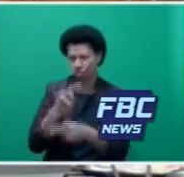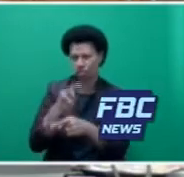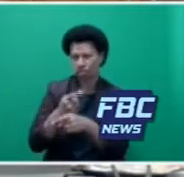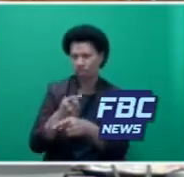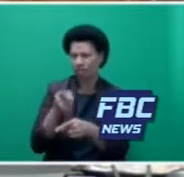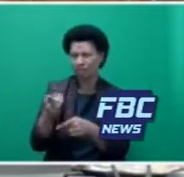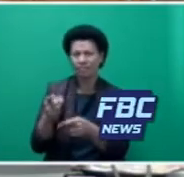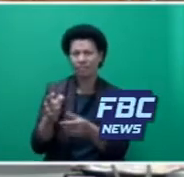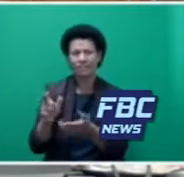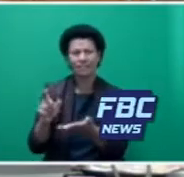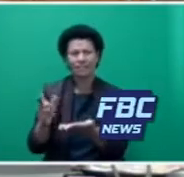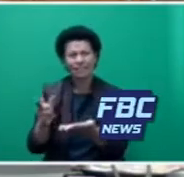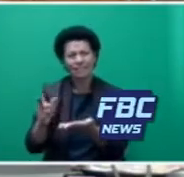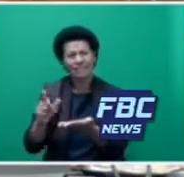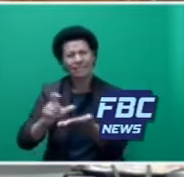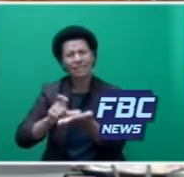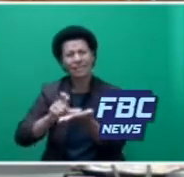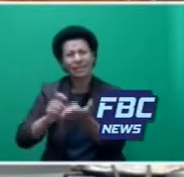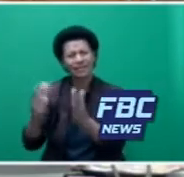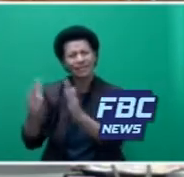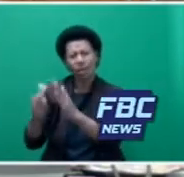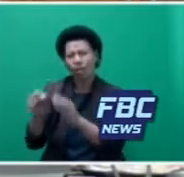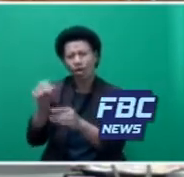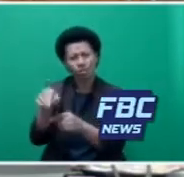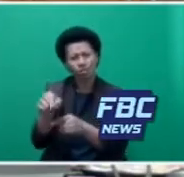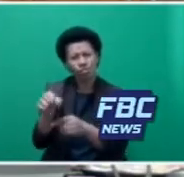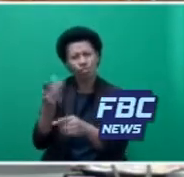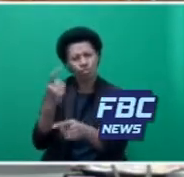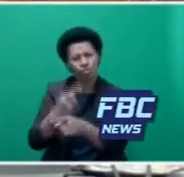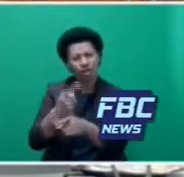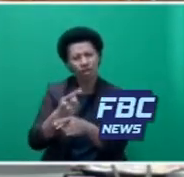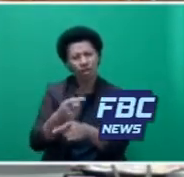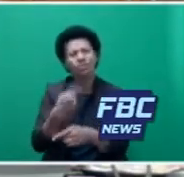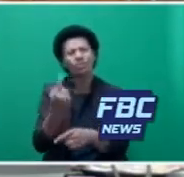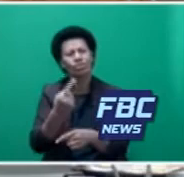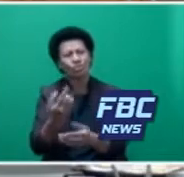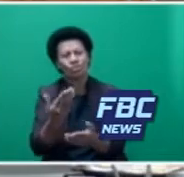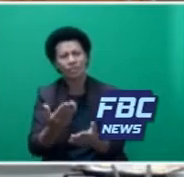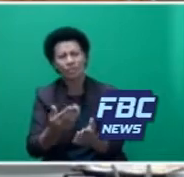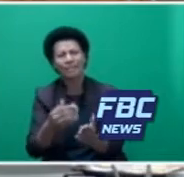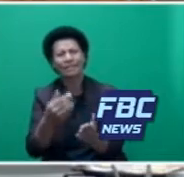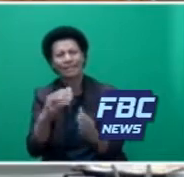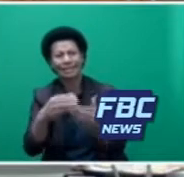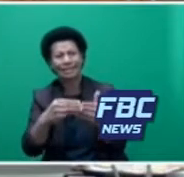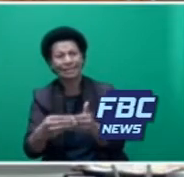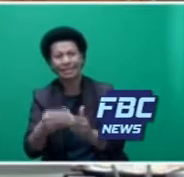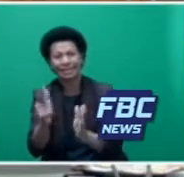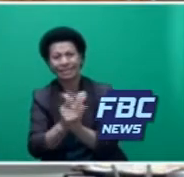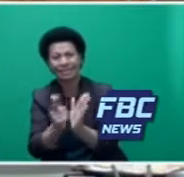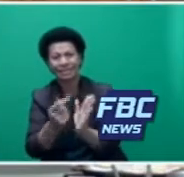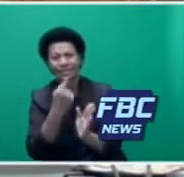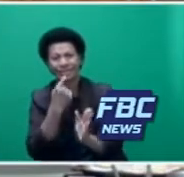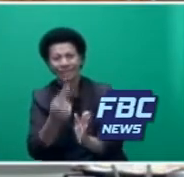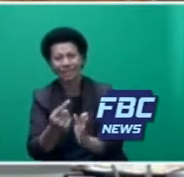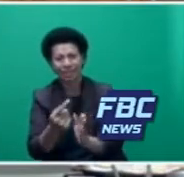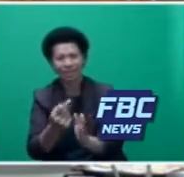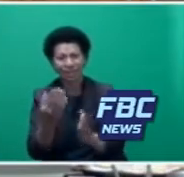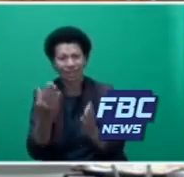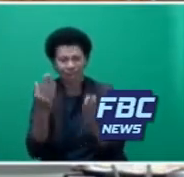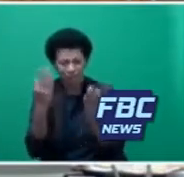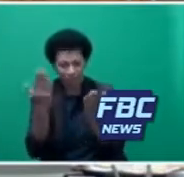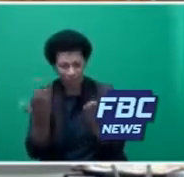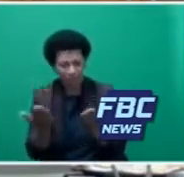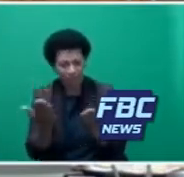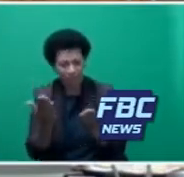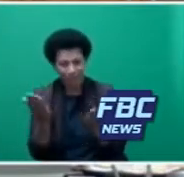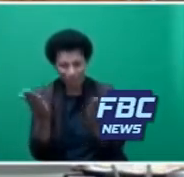Civic Towers, where he stood up and he said, who's the head of the legislature? Mahendra Chaudhry, Kendia, Hindu, Teworo. Who's the head of the